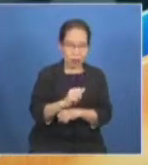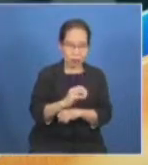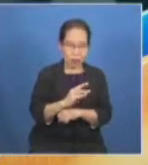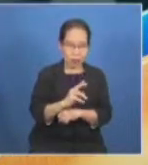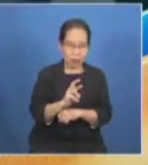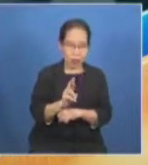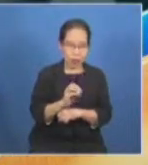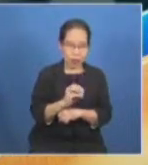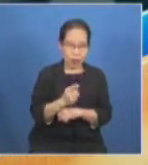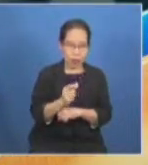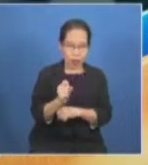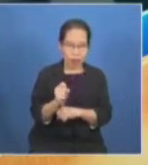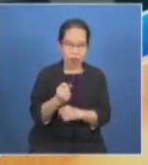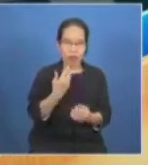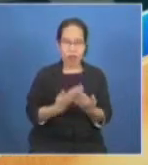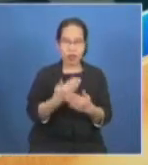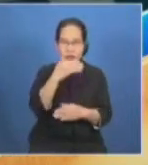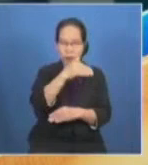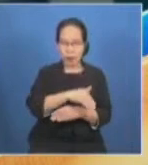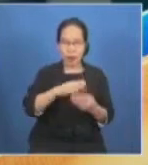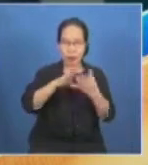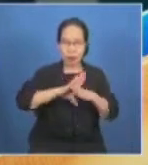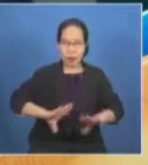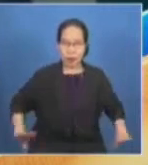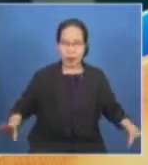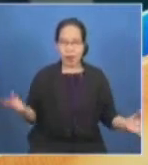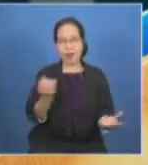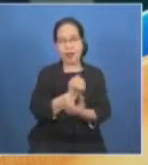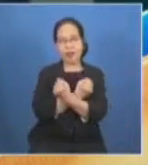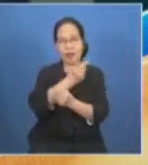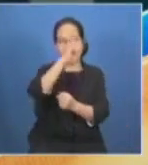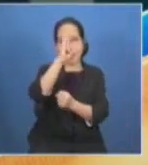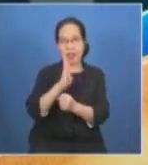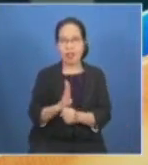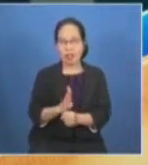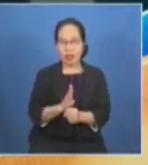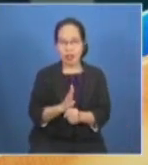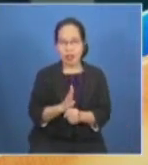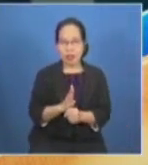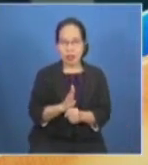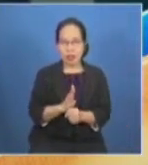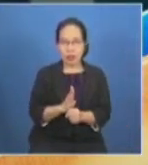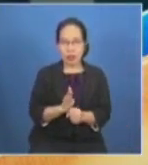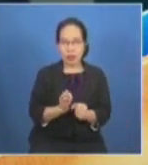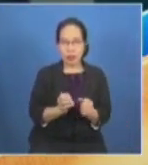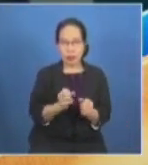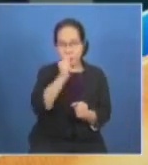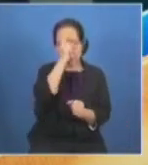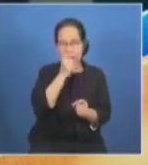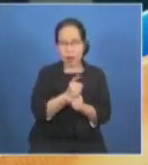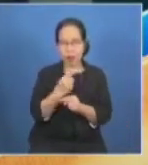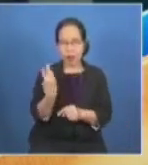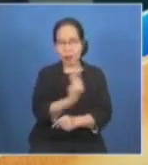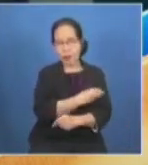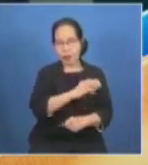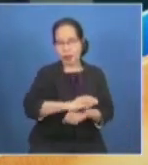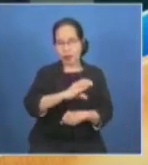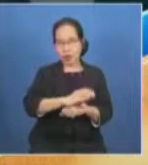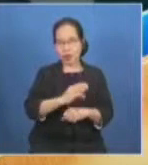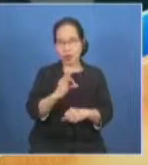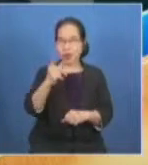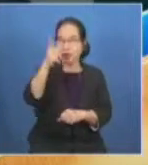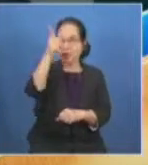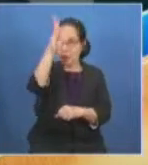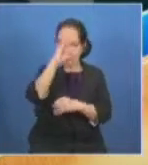Yes, Kuya, good evening, and love and peace of love is our greeting to